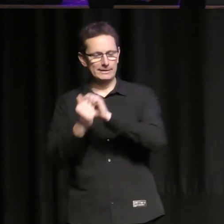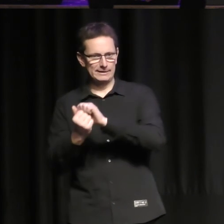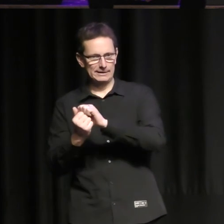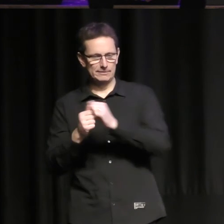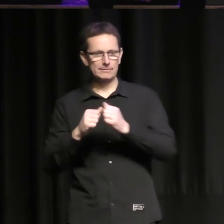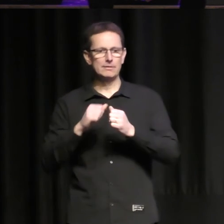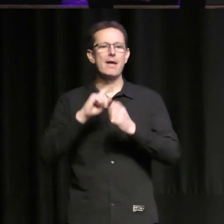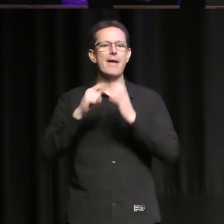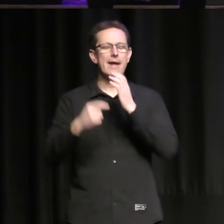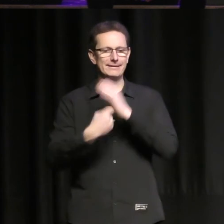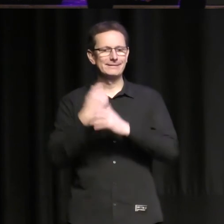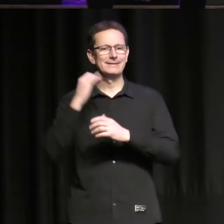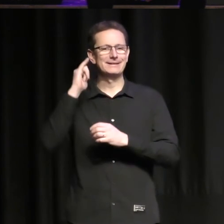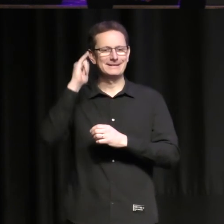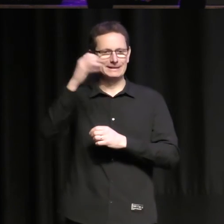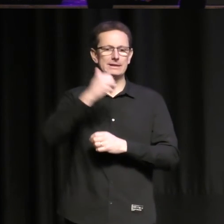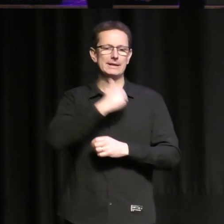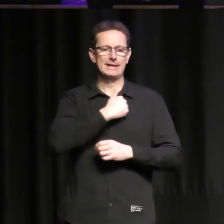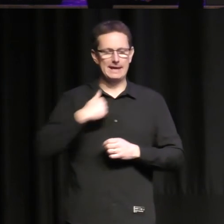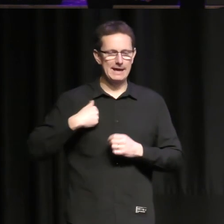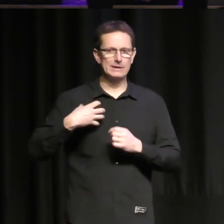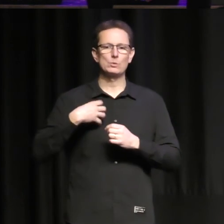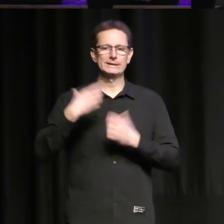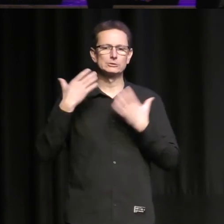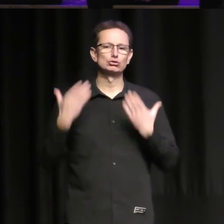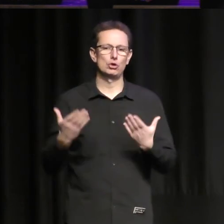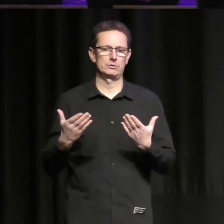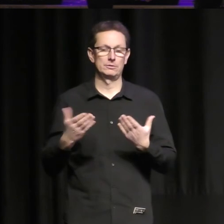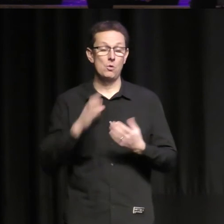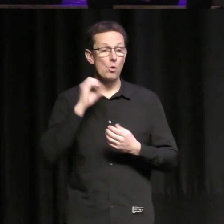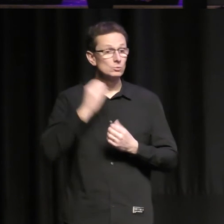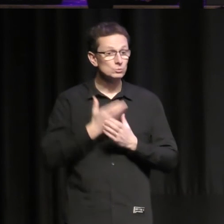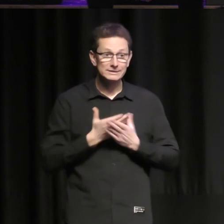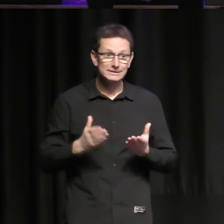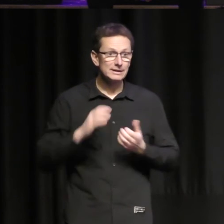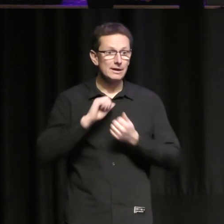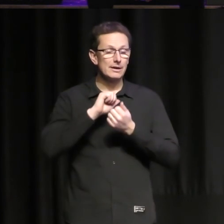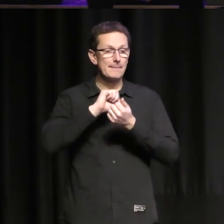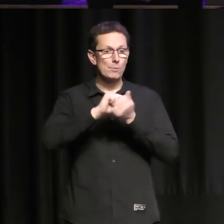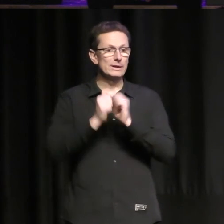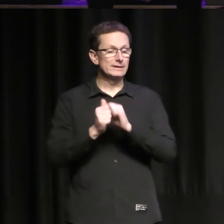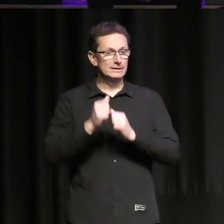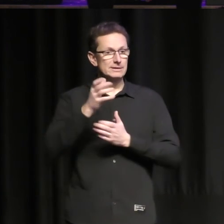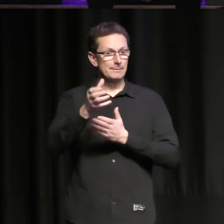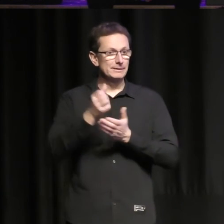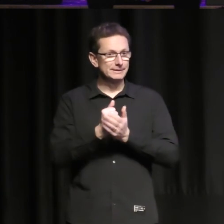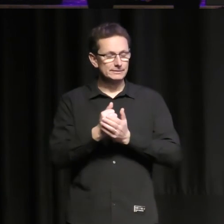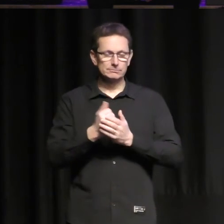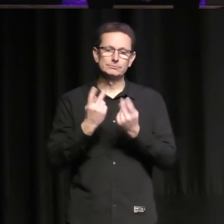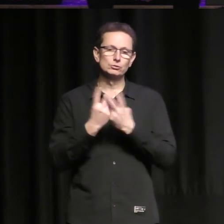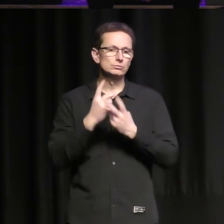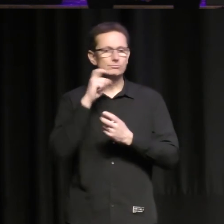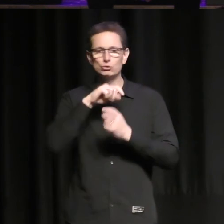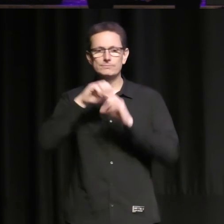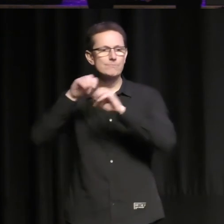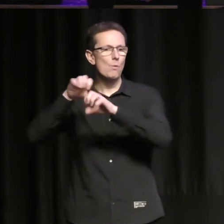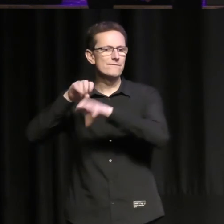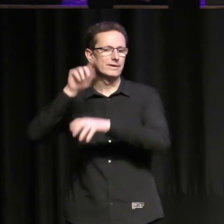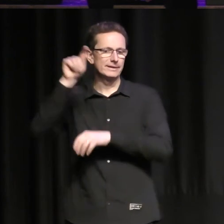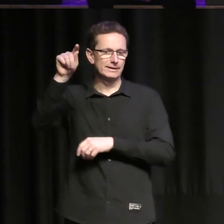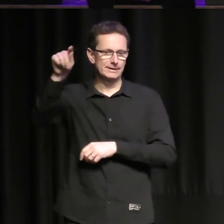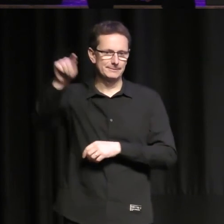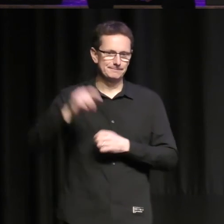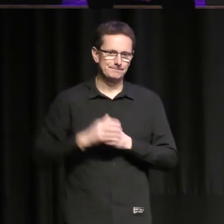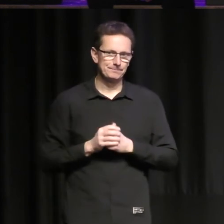takes place in parliament. And if you're not a political party, you have no say in parliament.